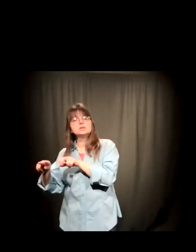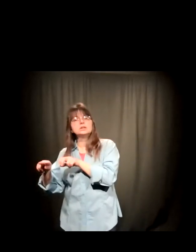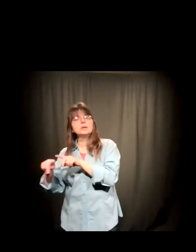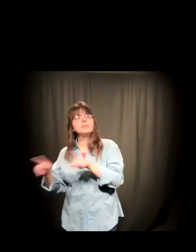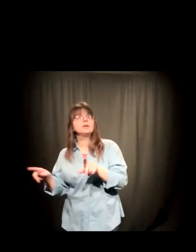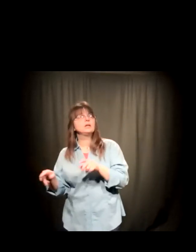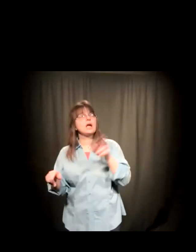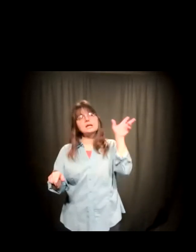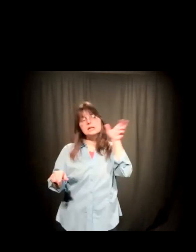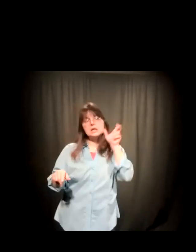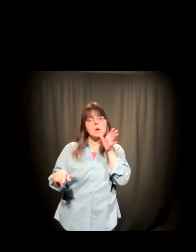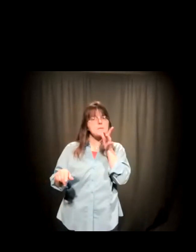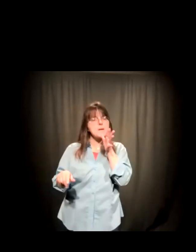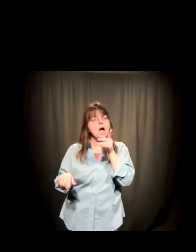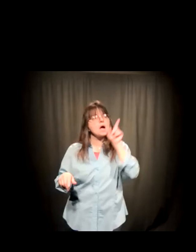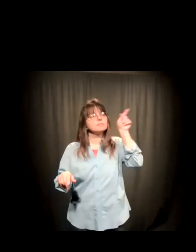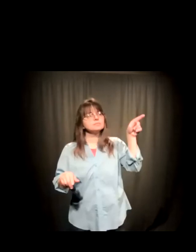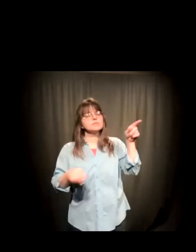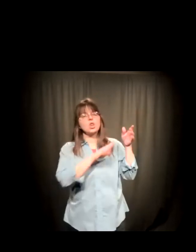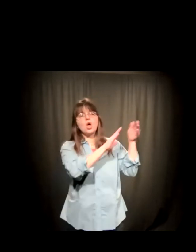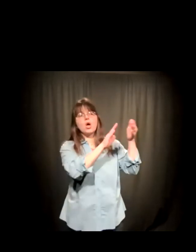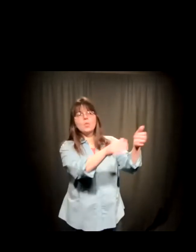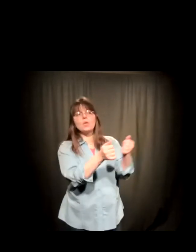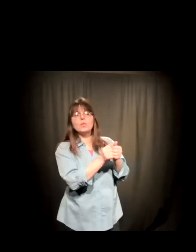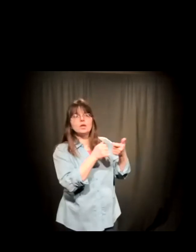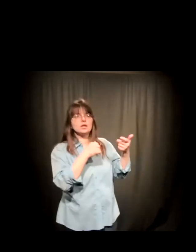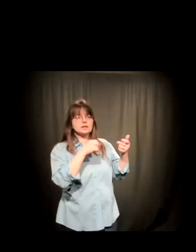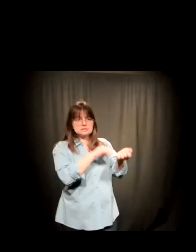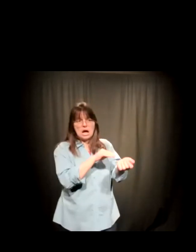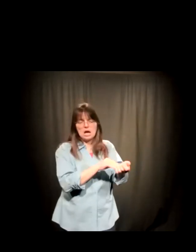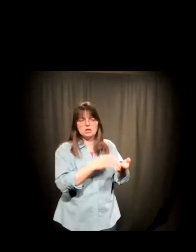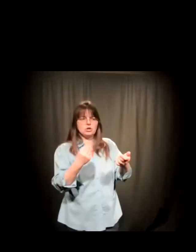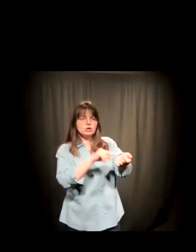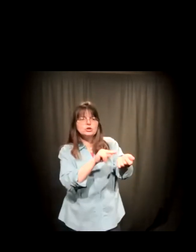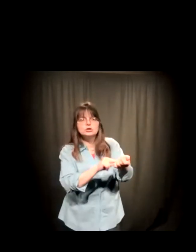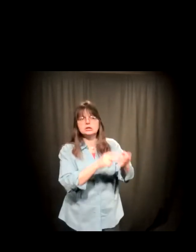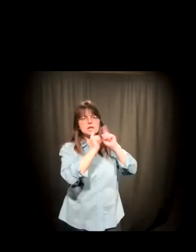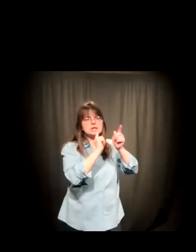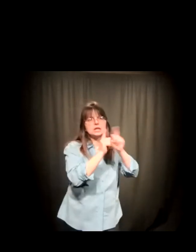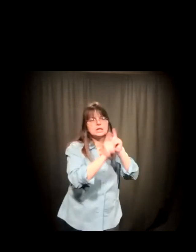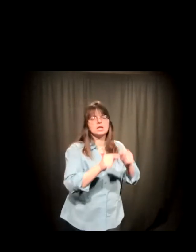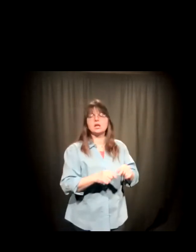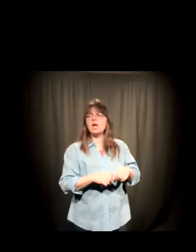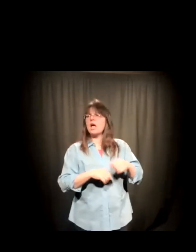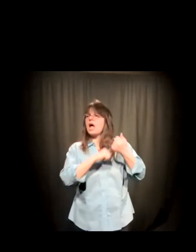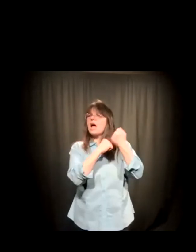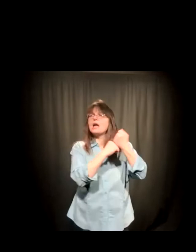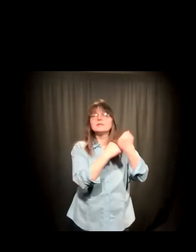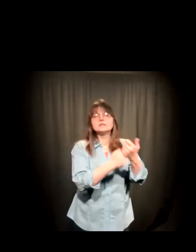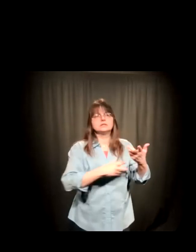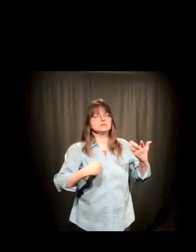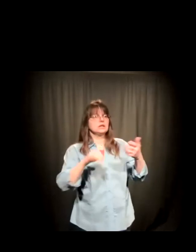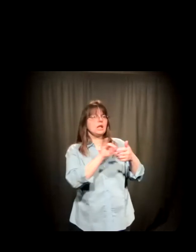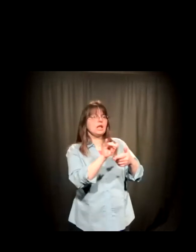like Americans with Disabilities Act and informed consent and civil rights, legal code words